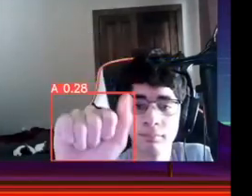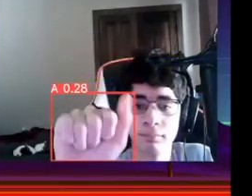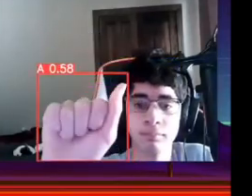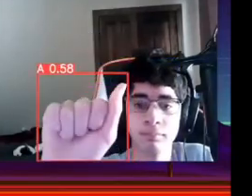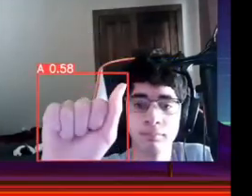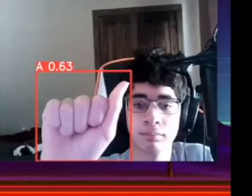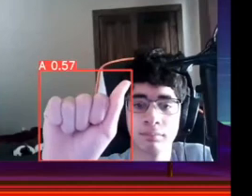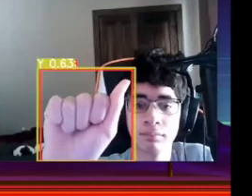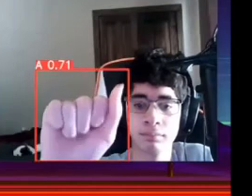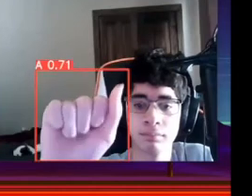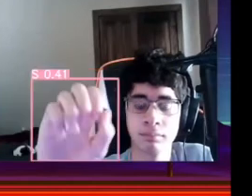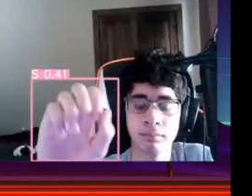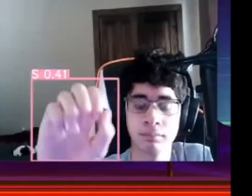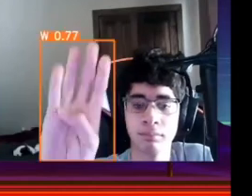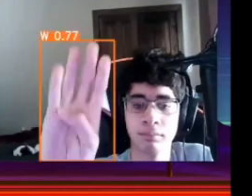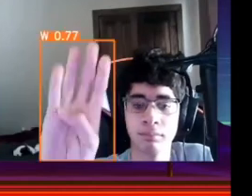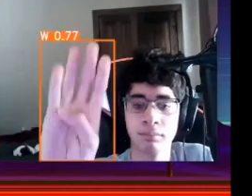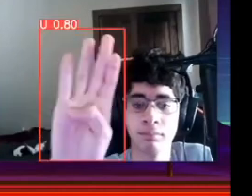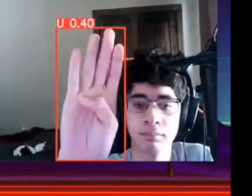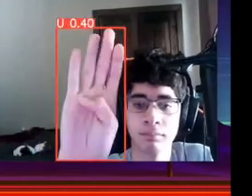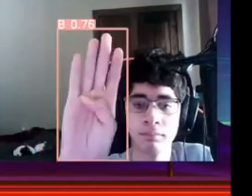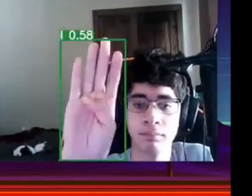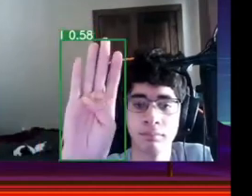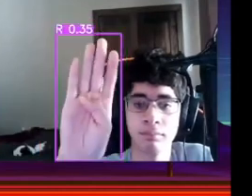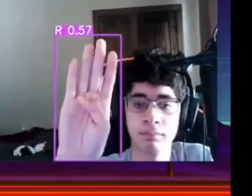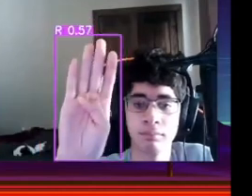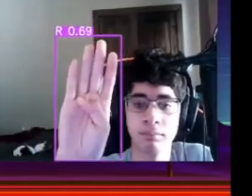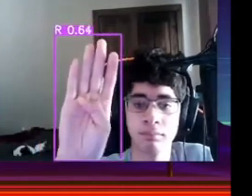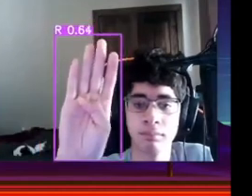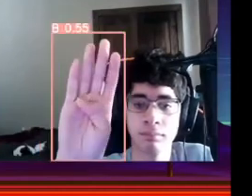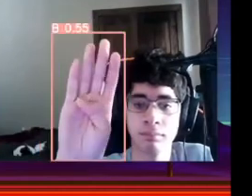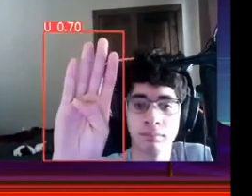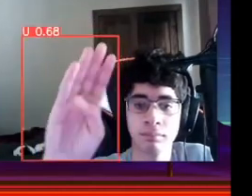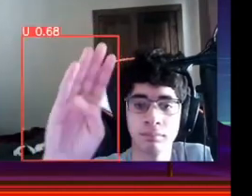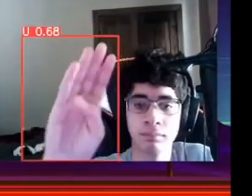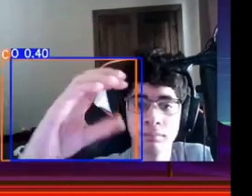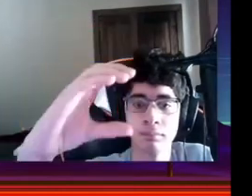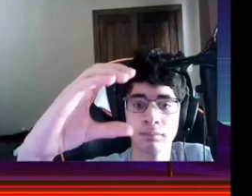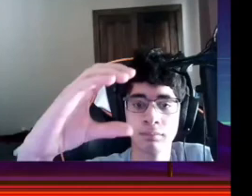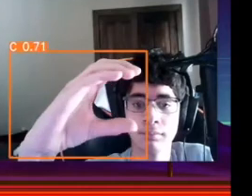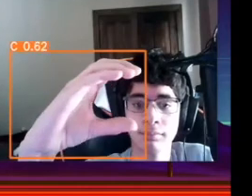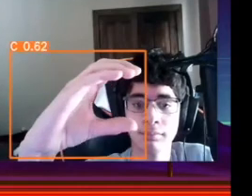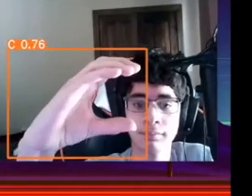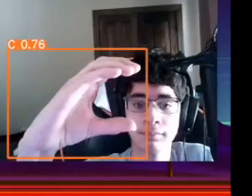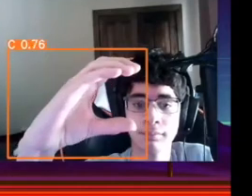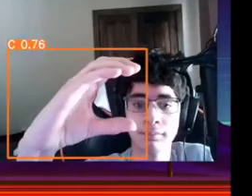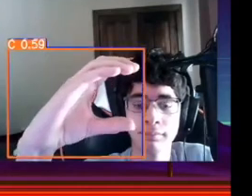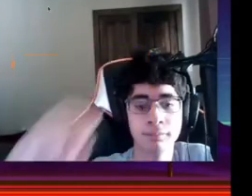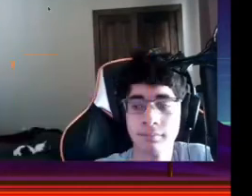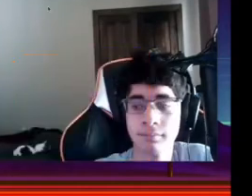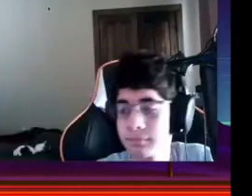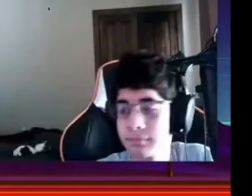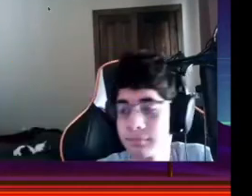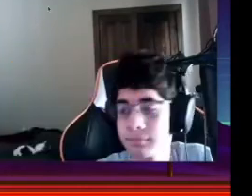Okay, you see Cullan trying to test our trained ASL model over the video feed. It's